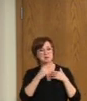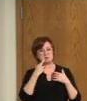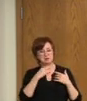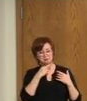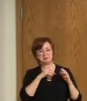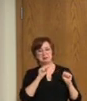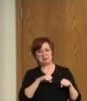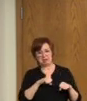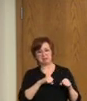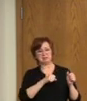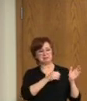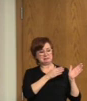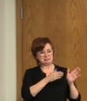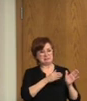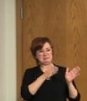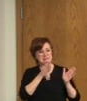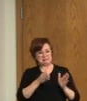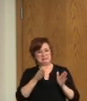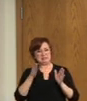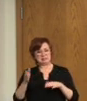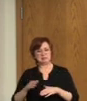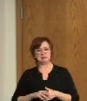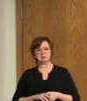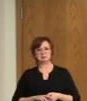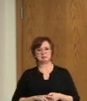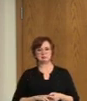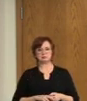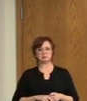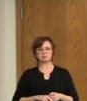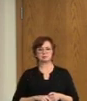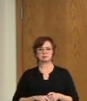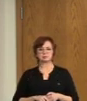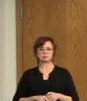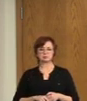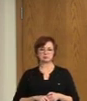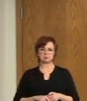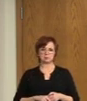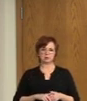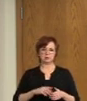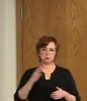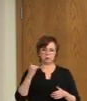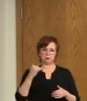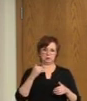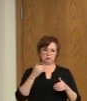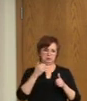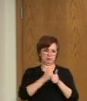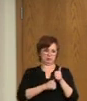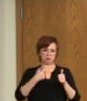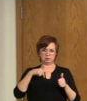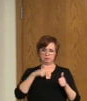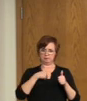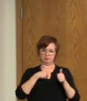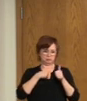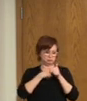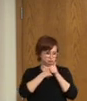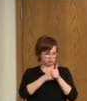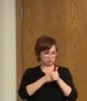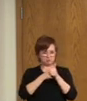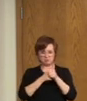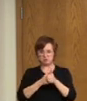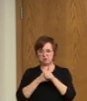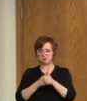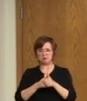has been achieved through, every Saskatchewan resident taking reasonable measures to keep themselves, their family, and